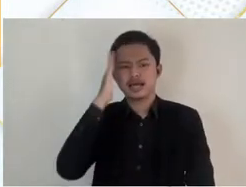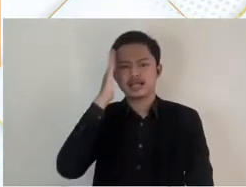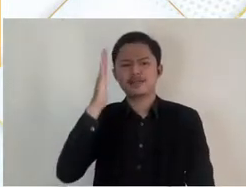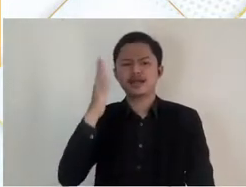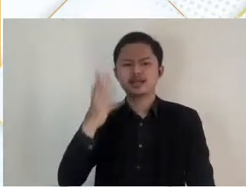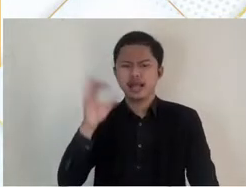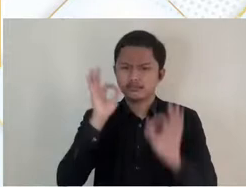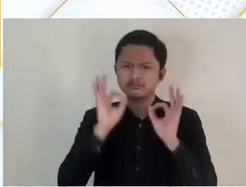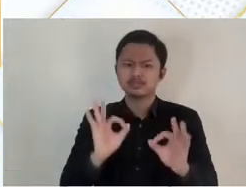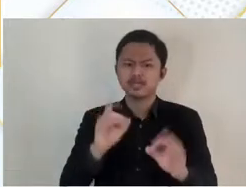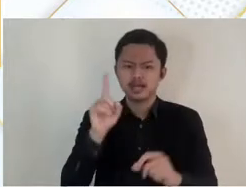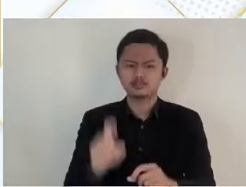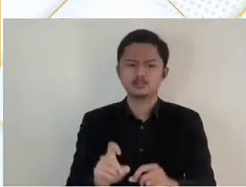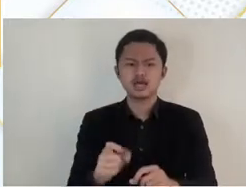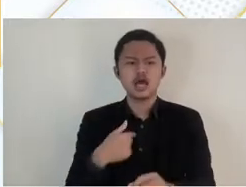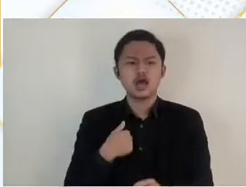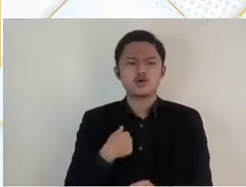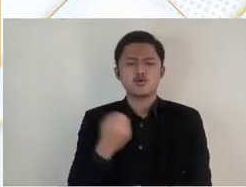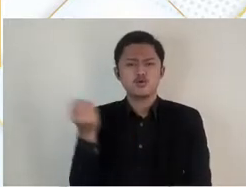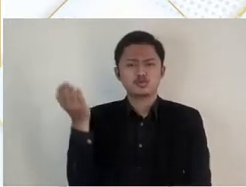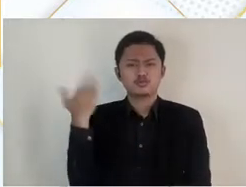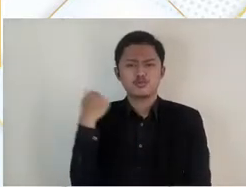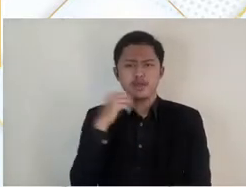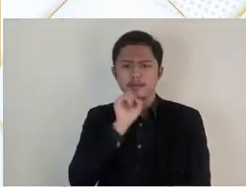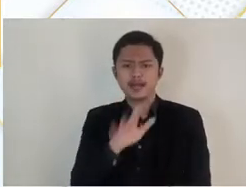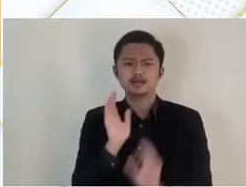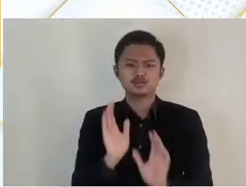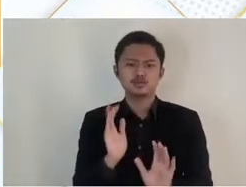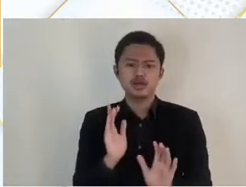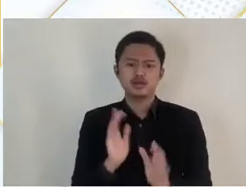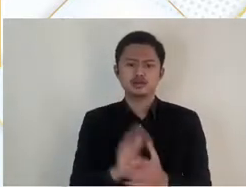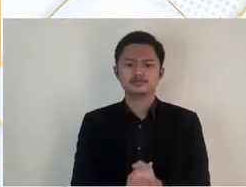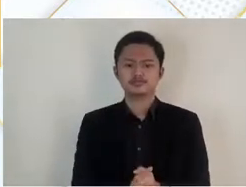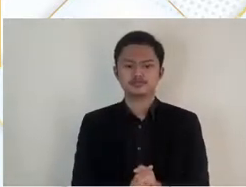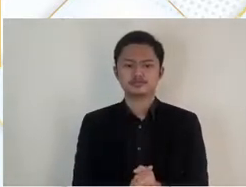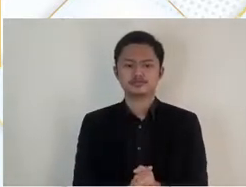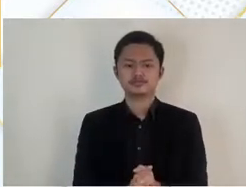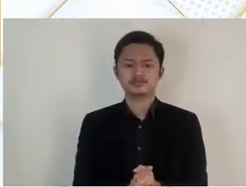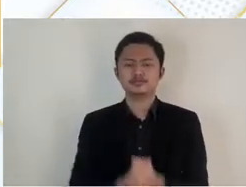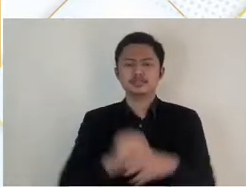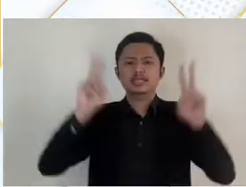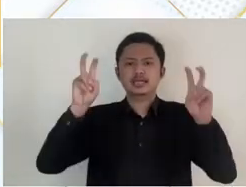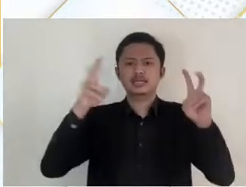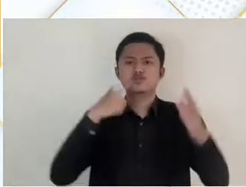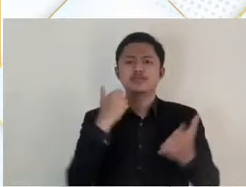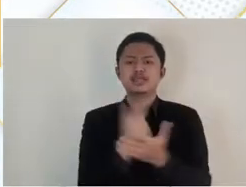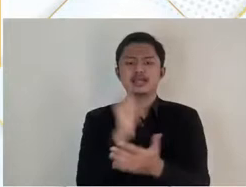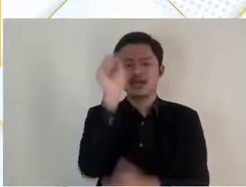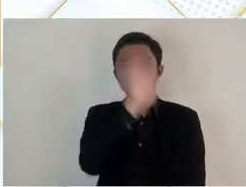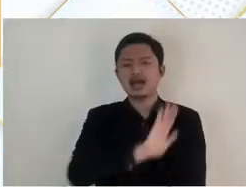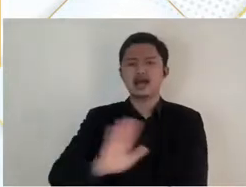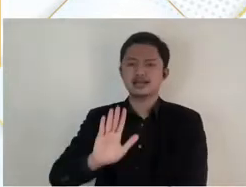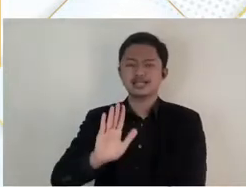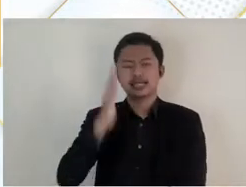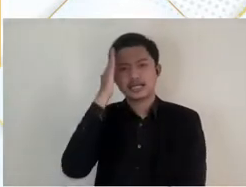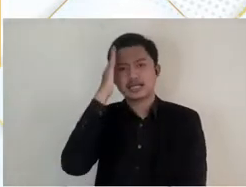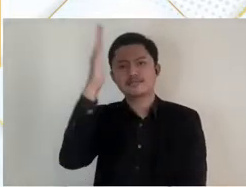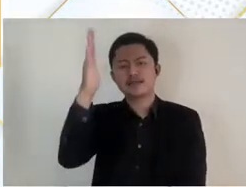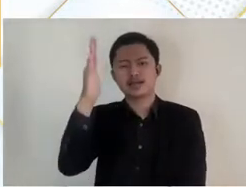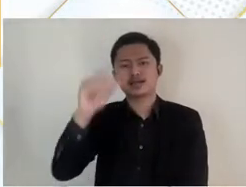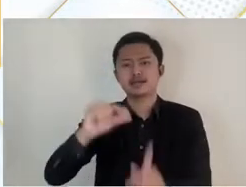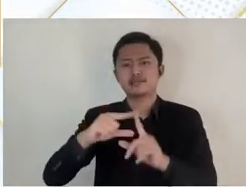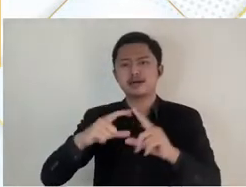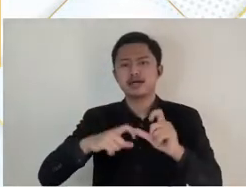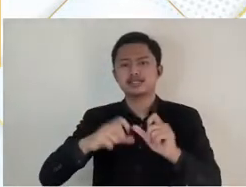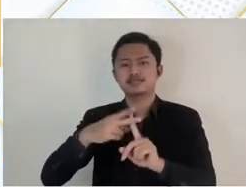that I have mentioned earlier, one of the most important issue on the ASEAN outlook on Indo-Pacific is the issue